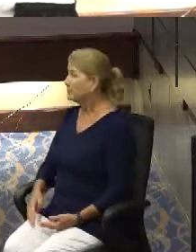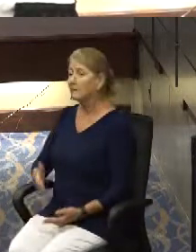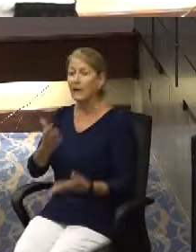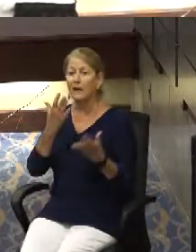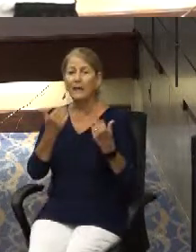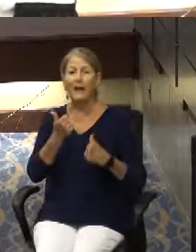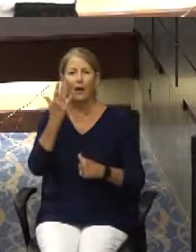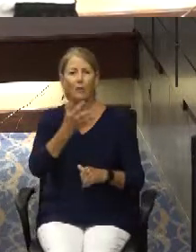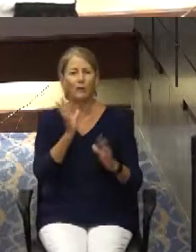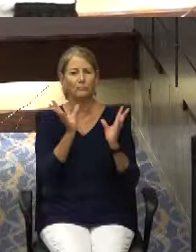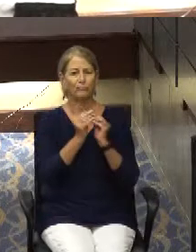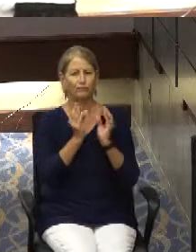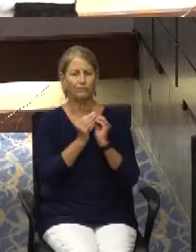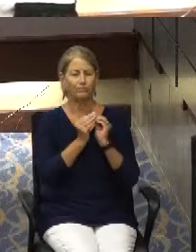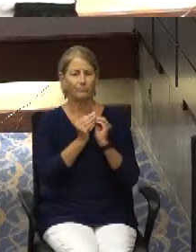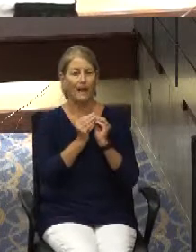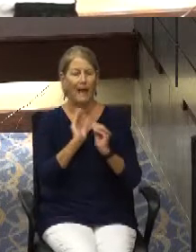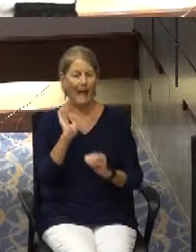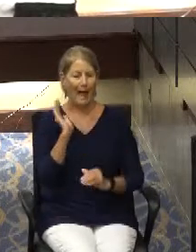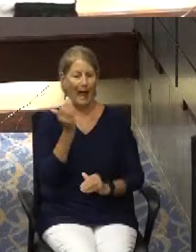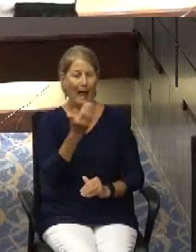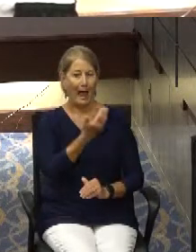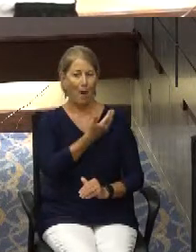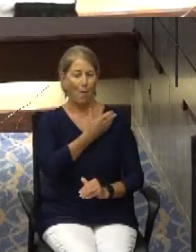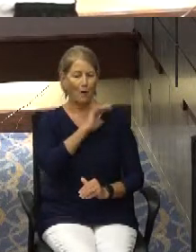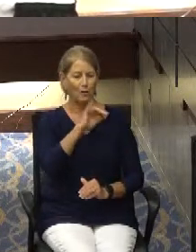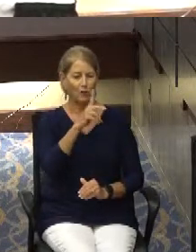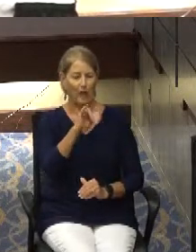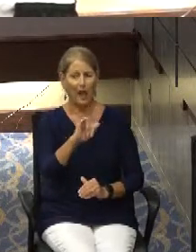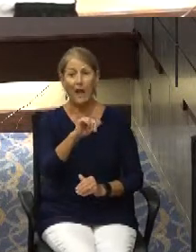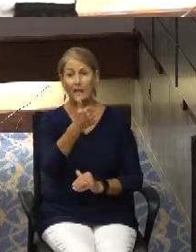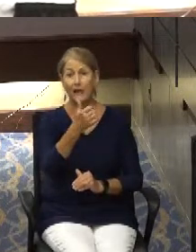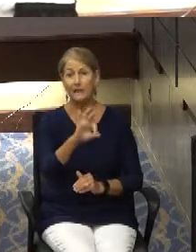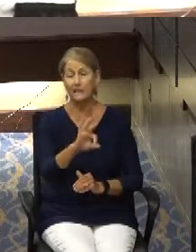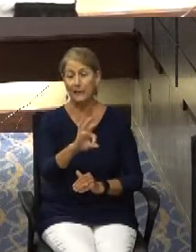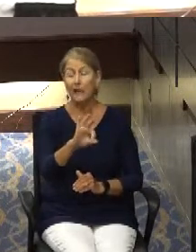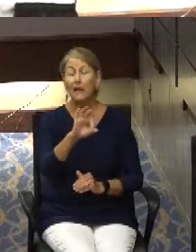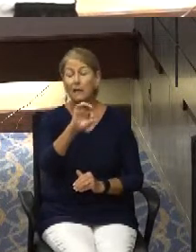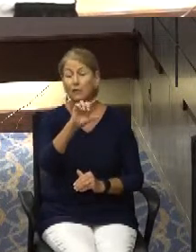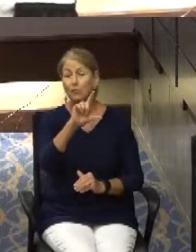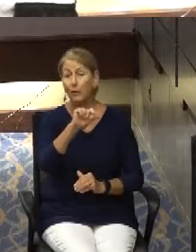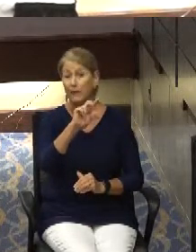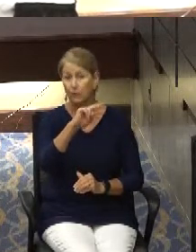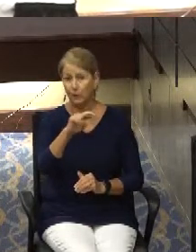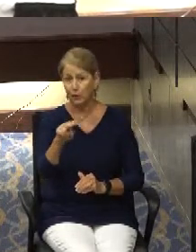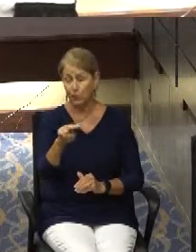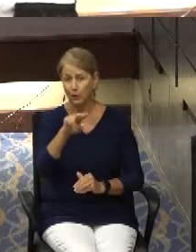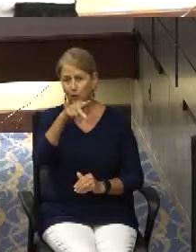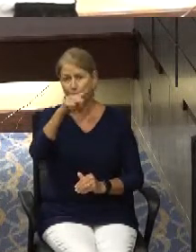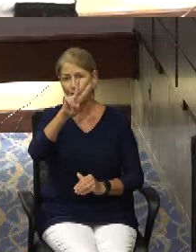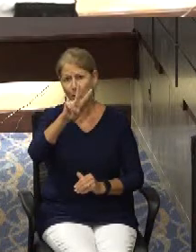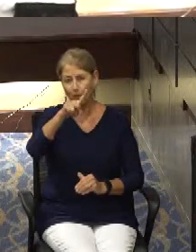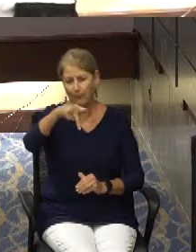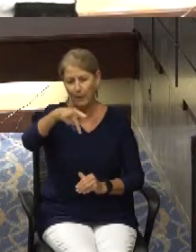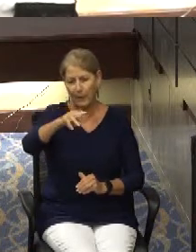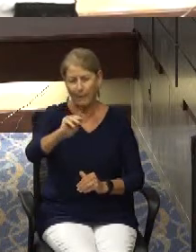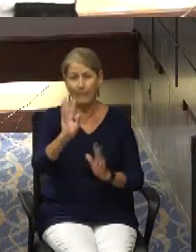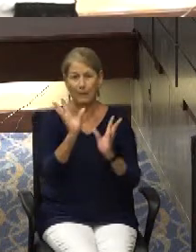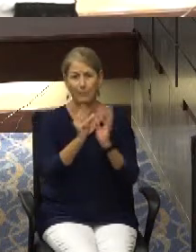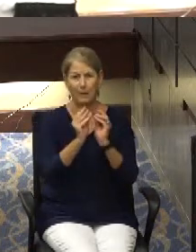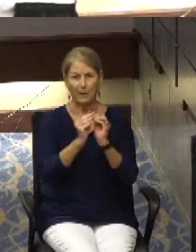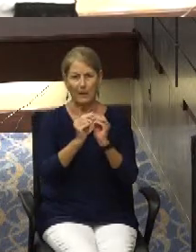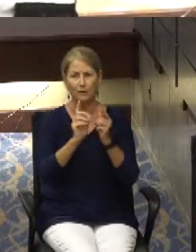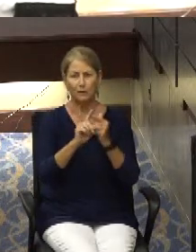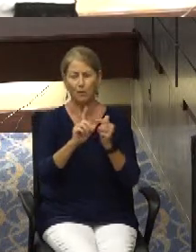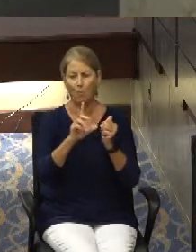now reconvene our July 19th, 2022 2 p.m. meeting to